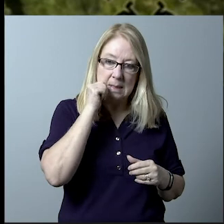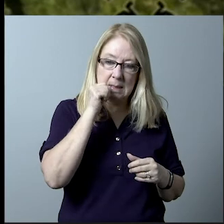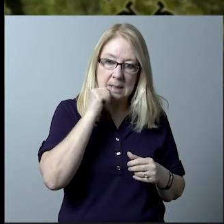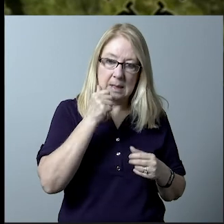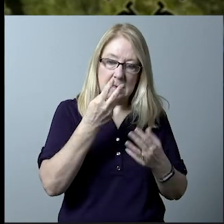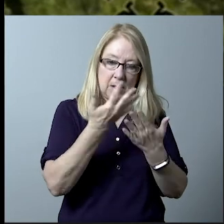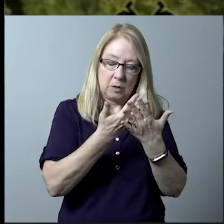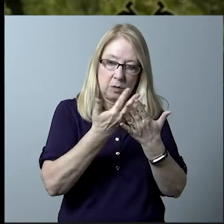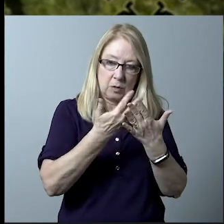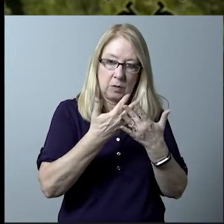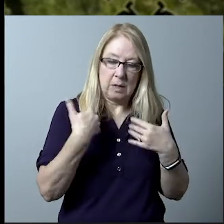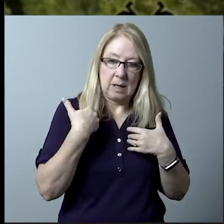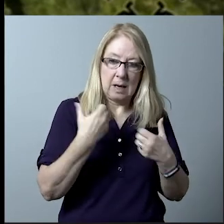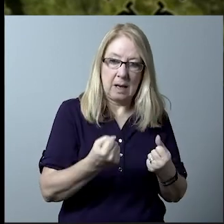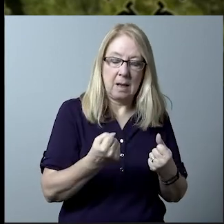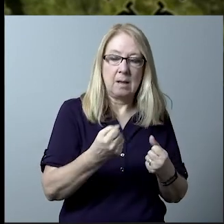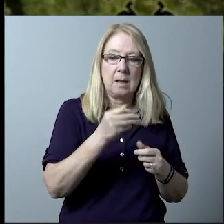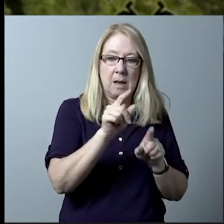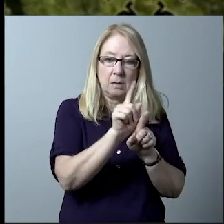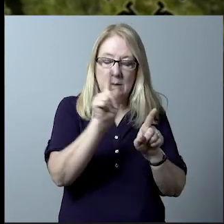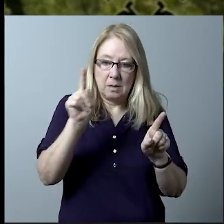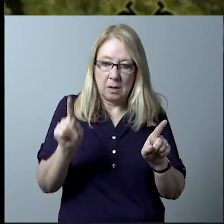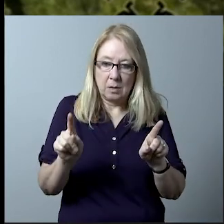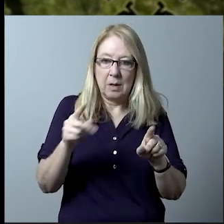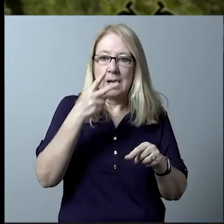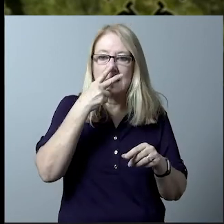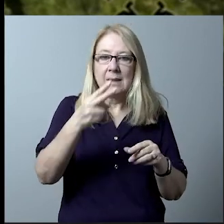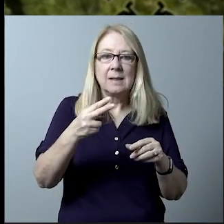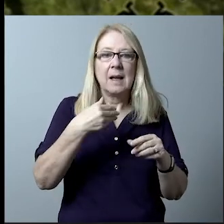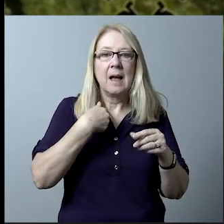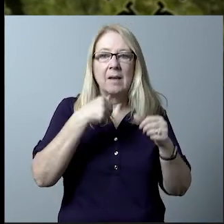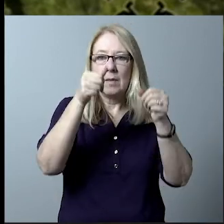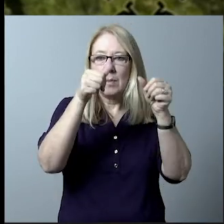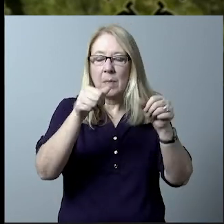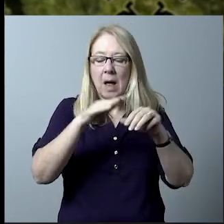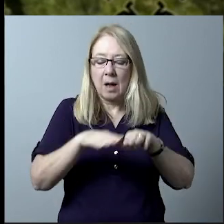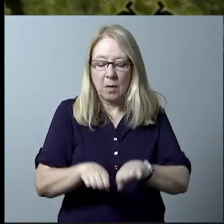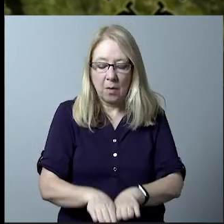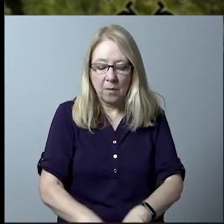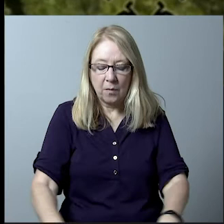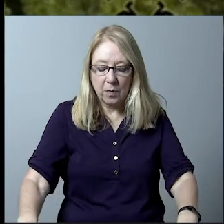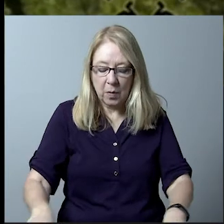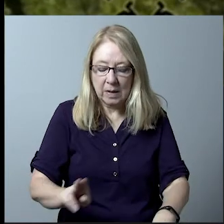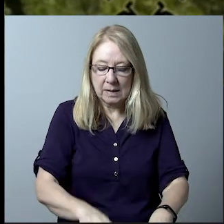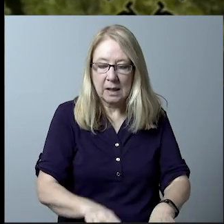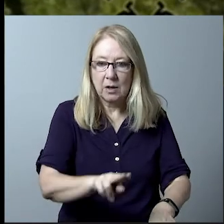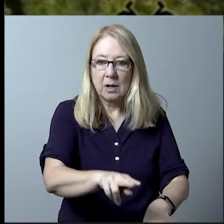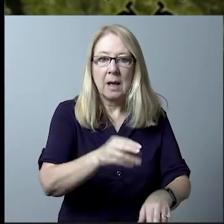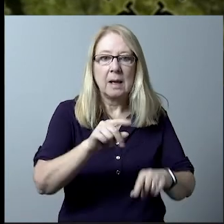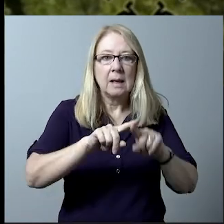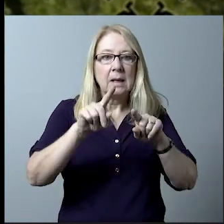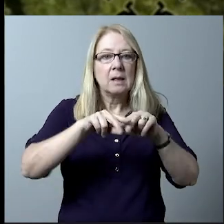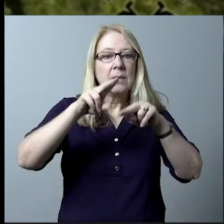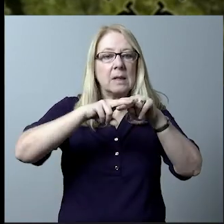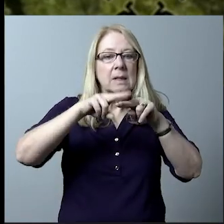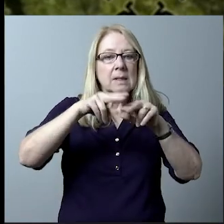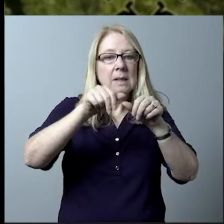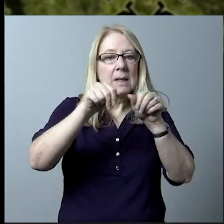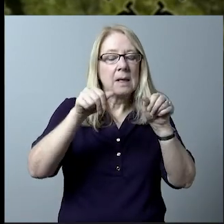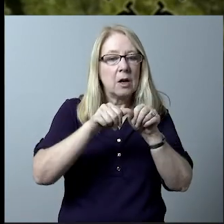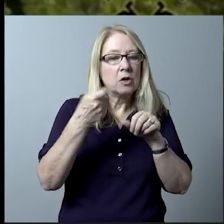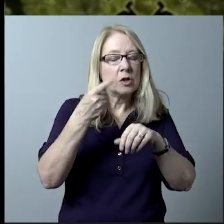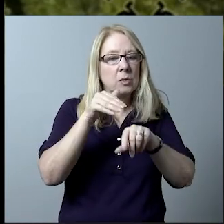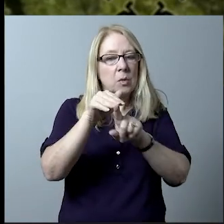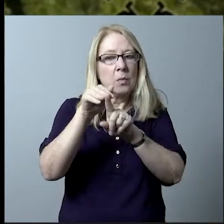doing that daily health assessment and wearing masks and socially distancing. You'll see the stickers all across campus on floors and on different